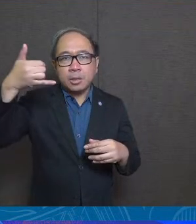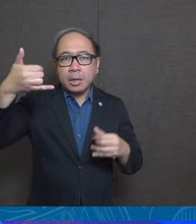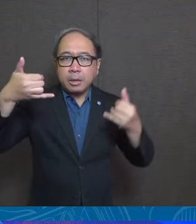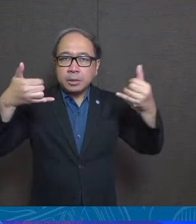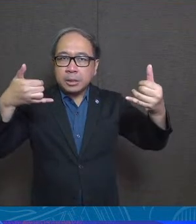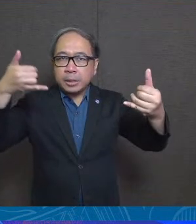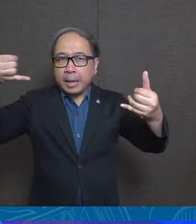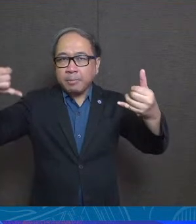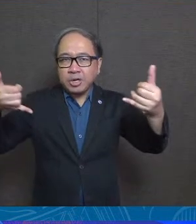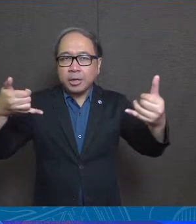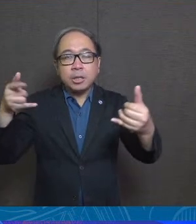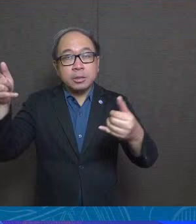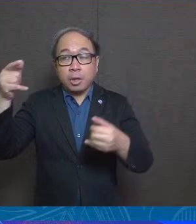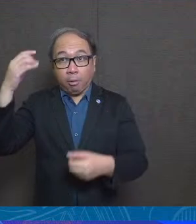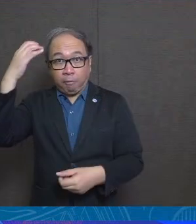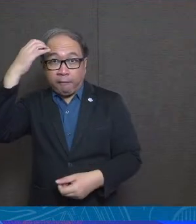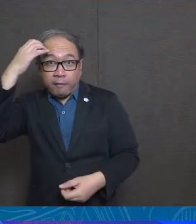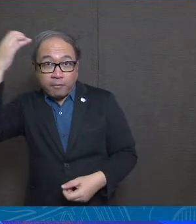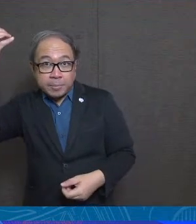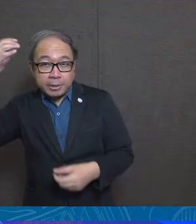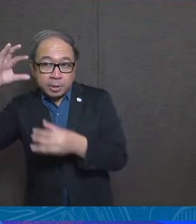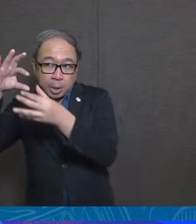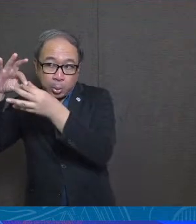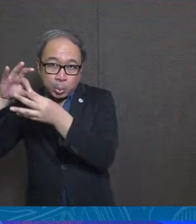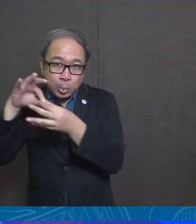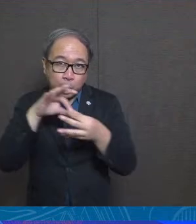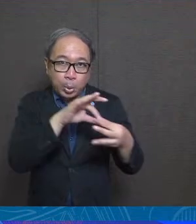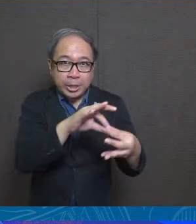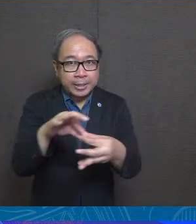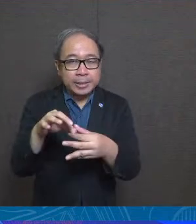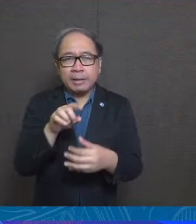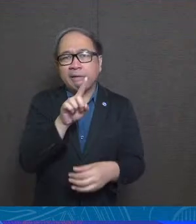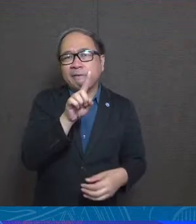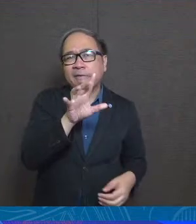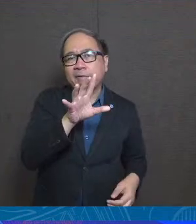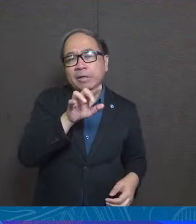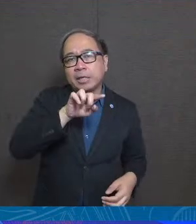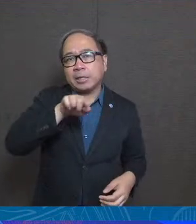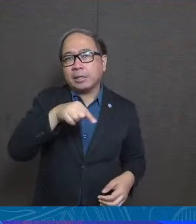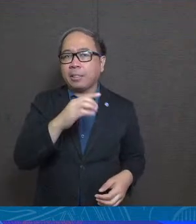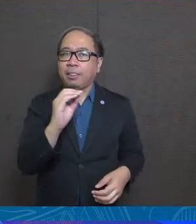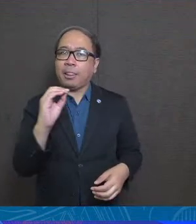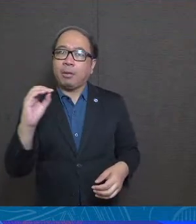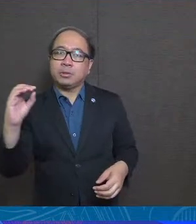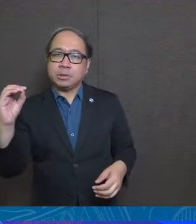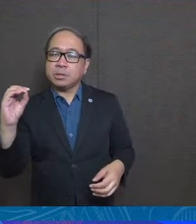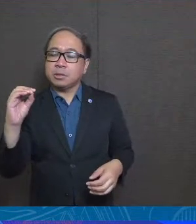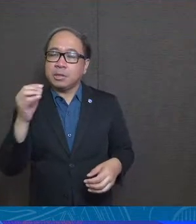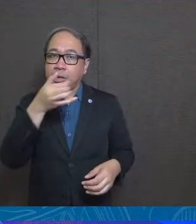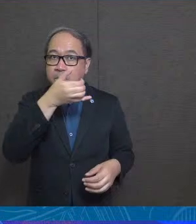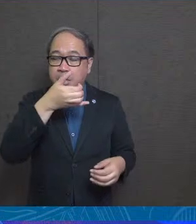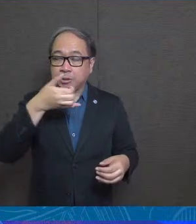We are connecting the over 15,000 cameras. So,